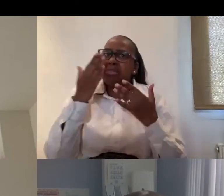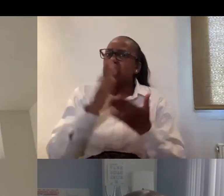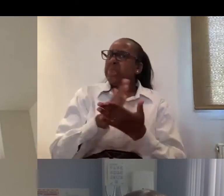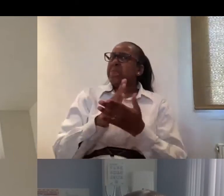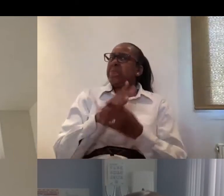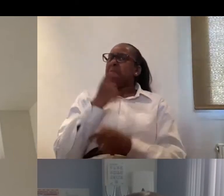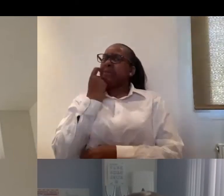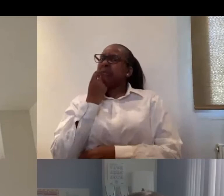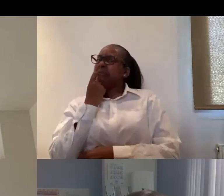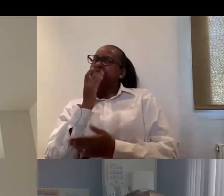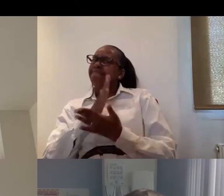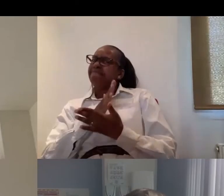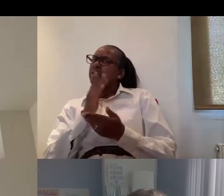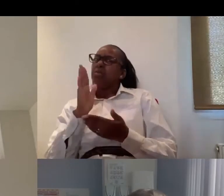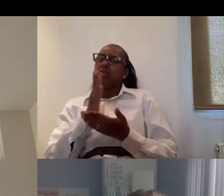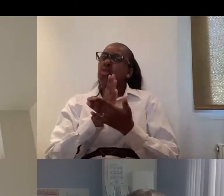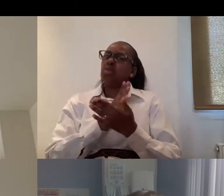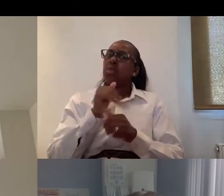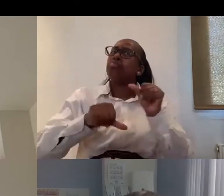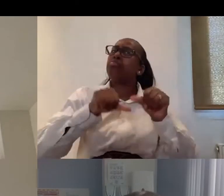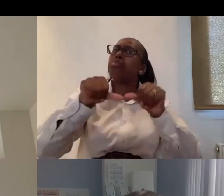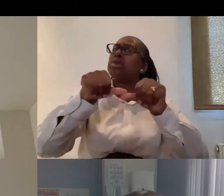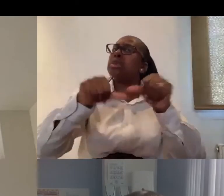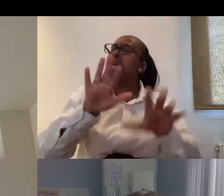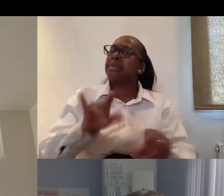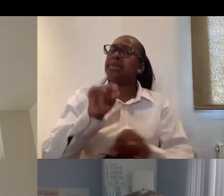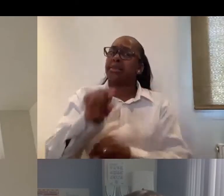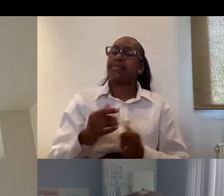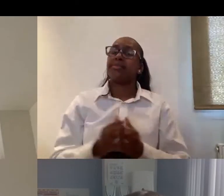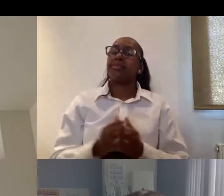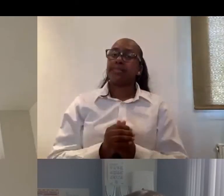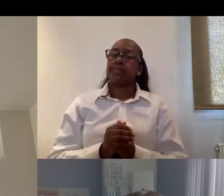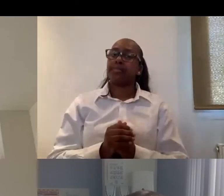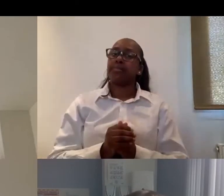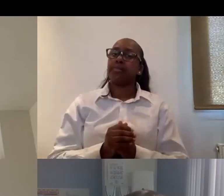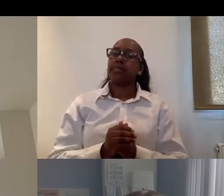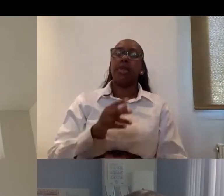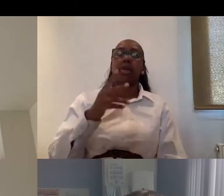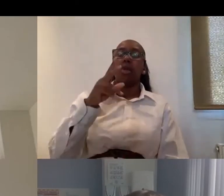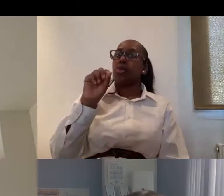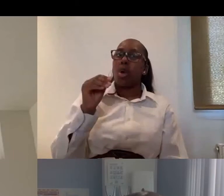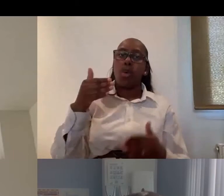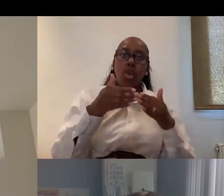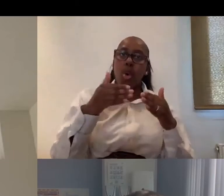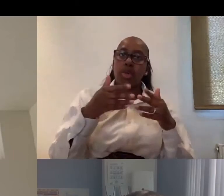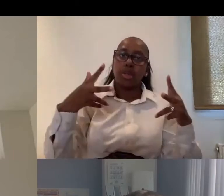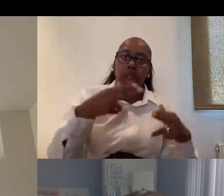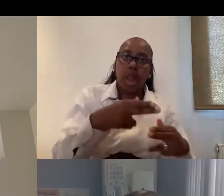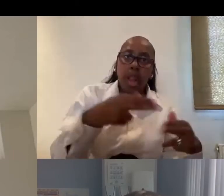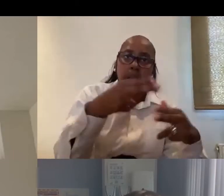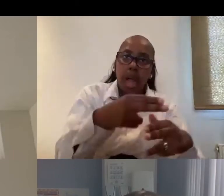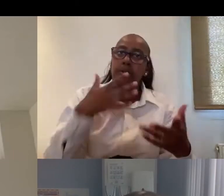slightly suspicious of the process. And the first thing I'd say is that no corners have been cut at all